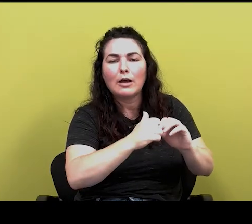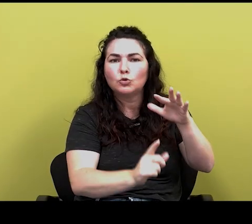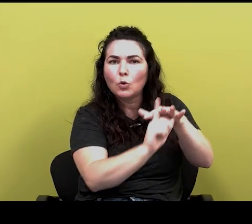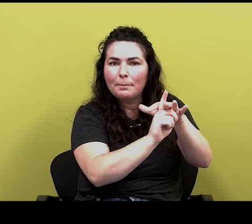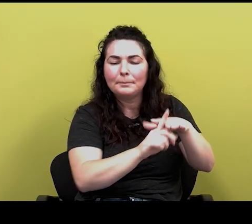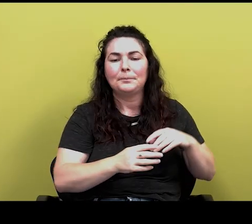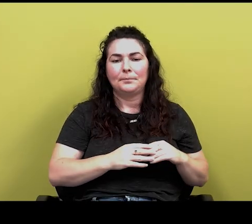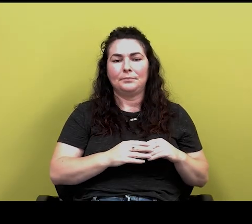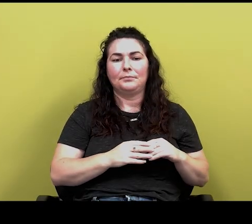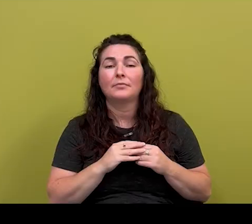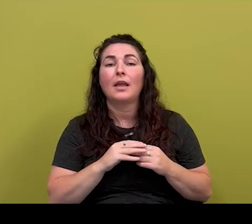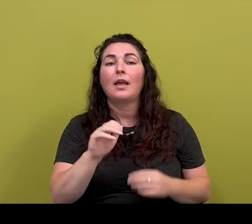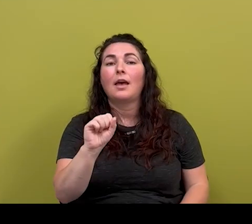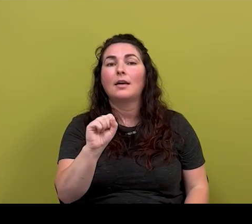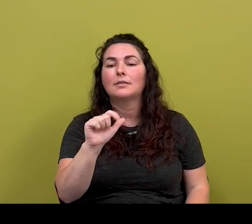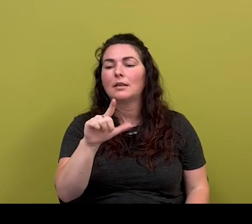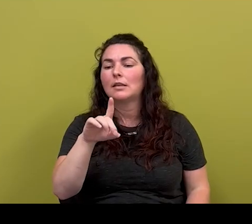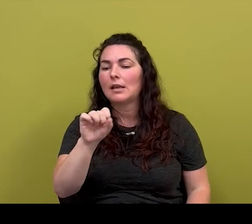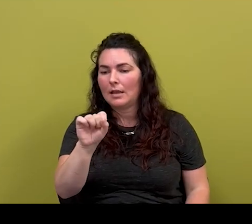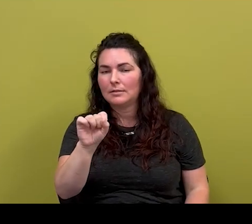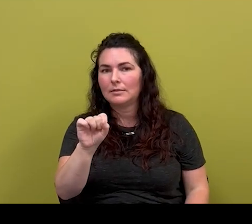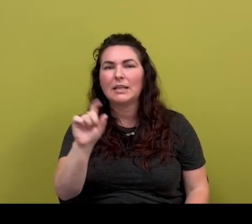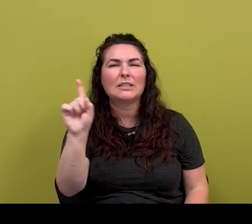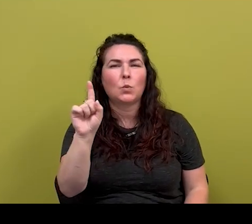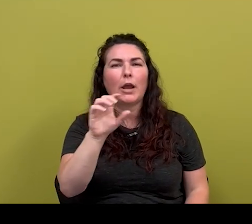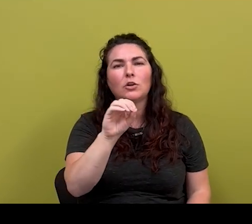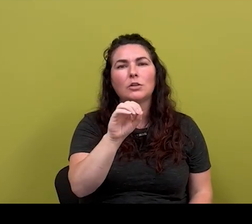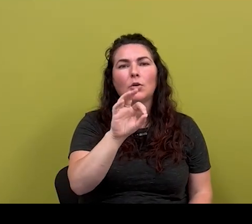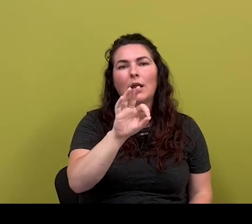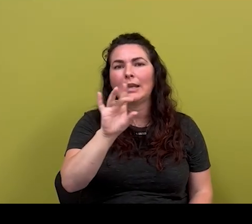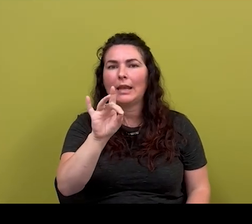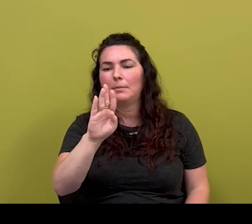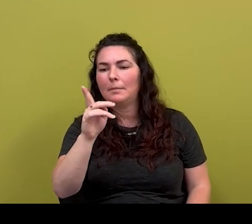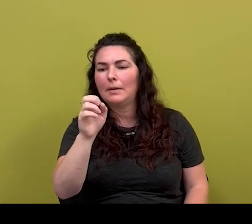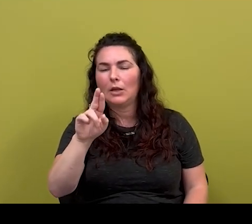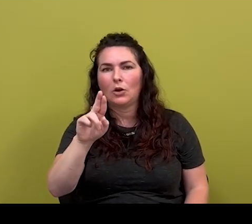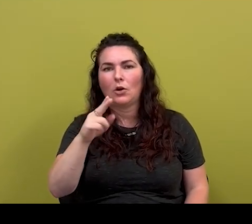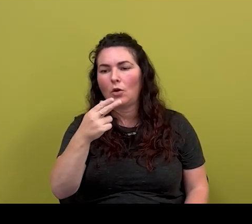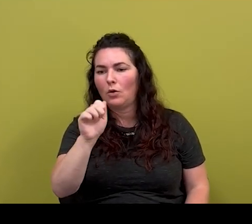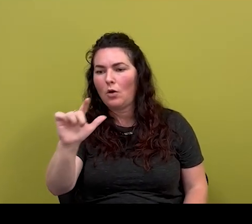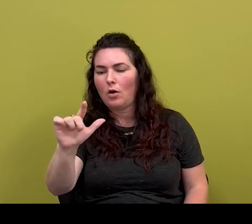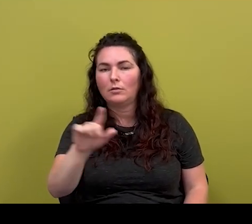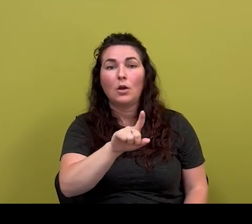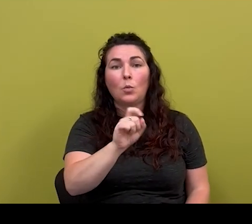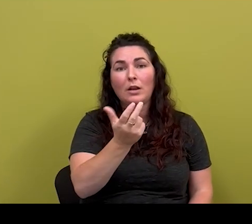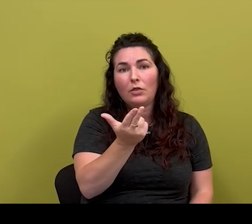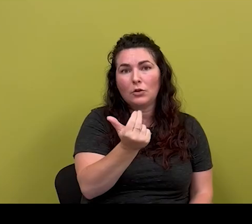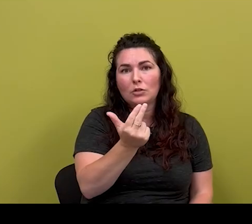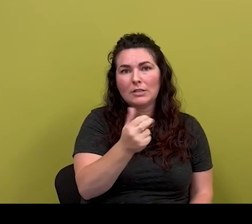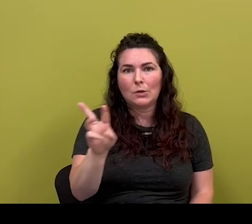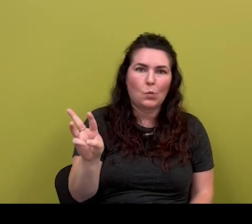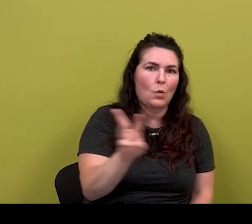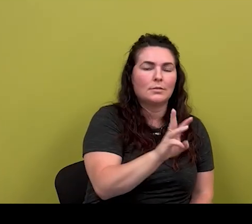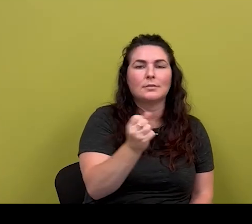building. SLDS is located in 098 Baker Hall, 113 West 12th